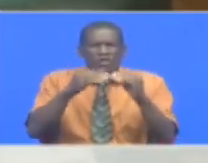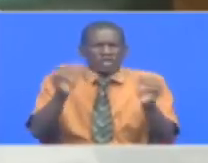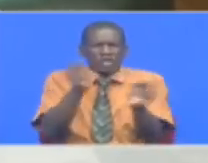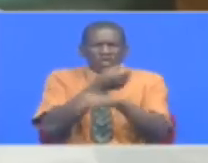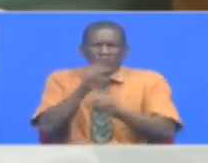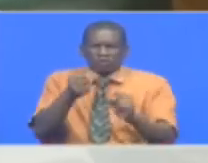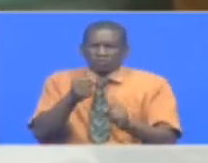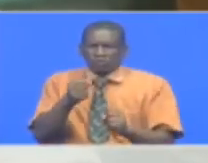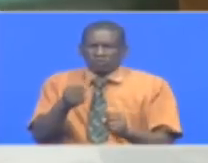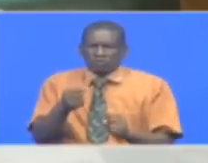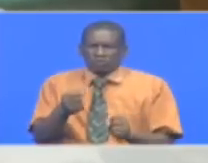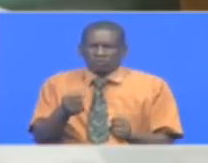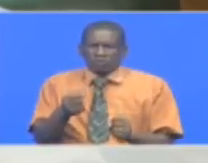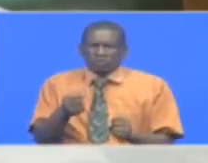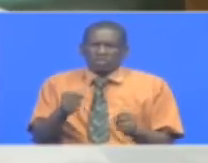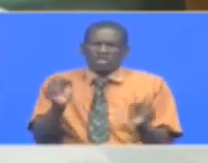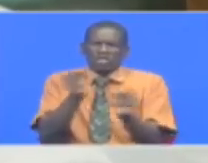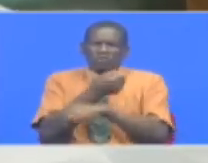cake